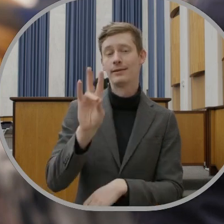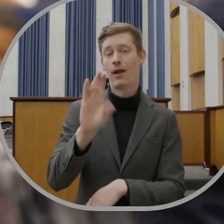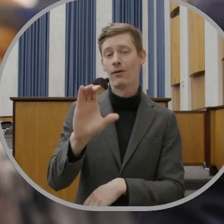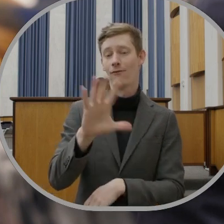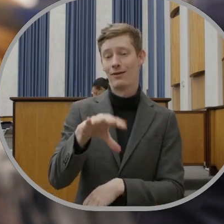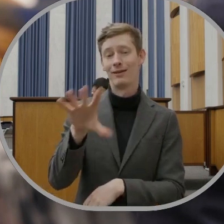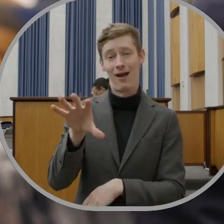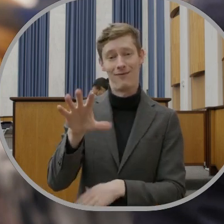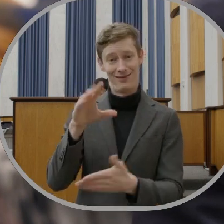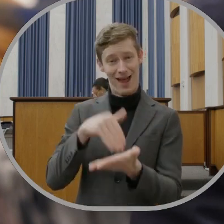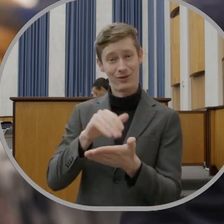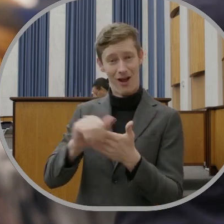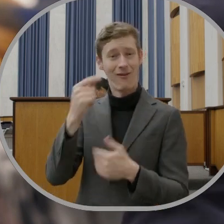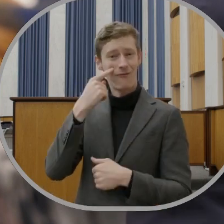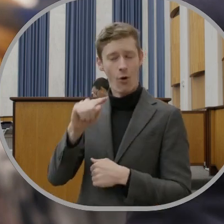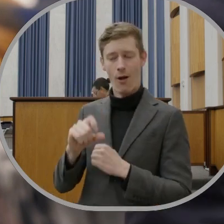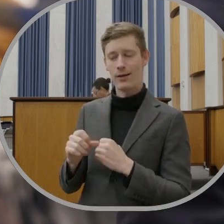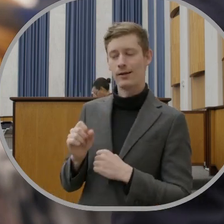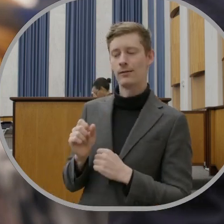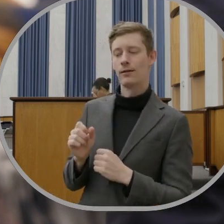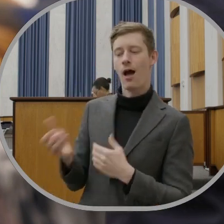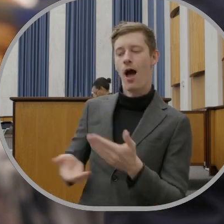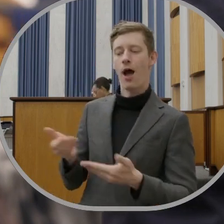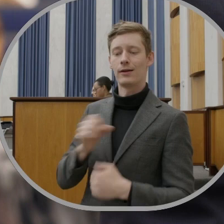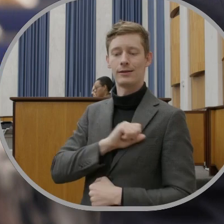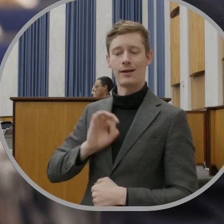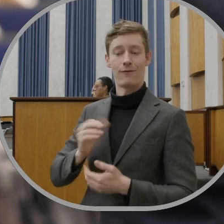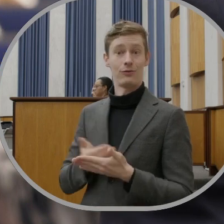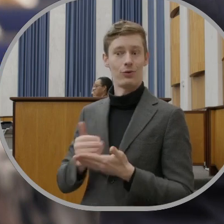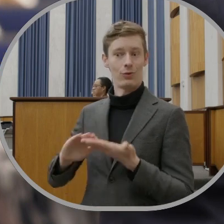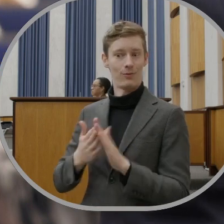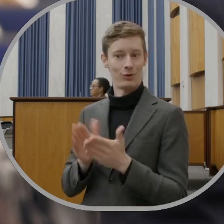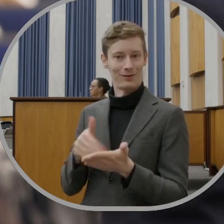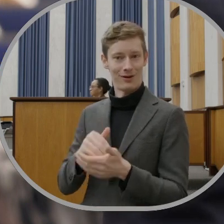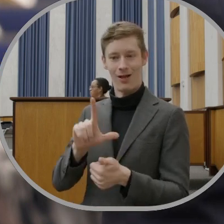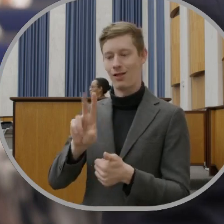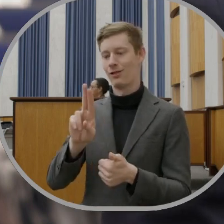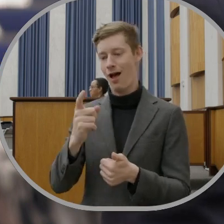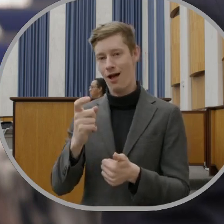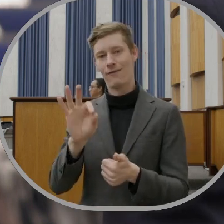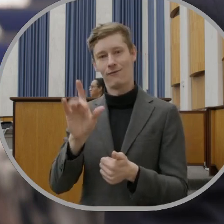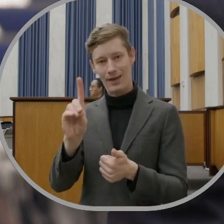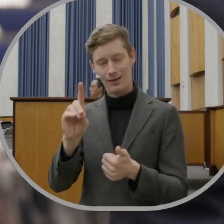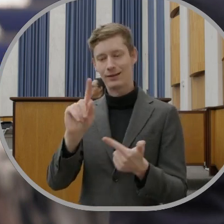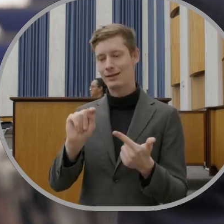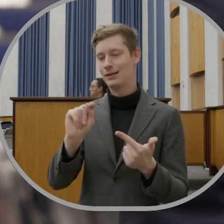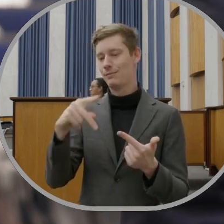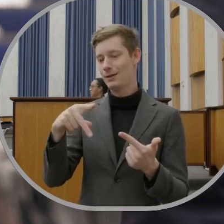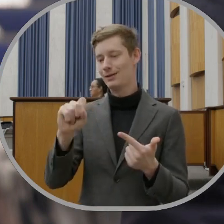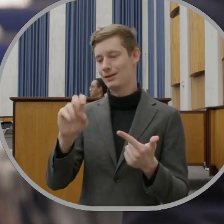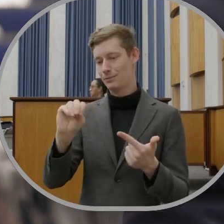$767,000 for staffing and operation of our new community centers, including Lux Field, T.B. Smith, and Southside Community